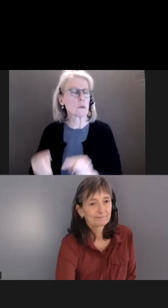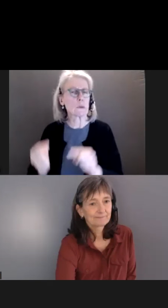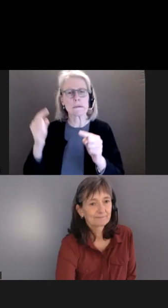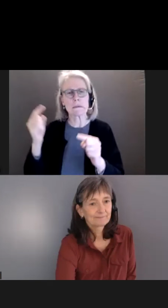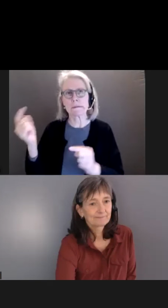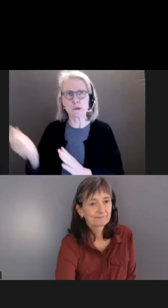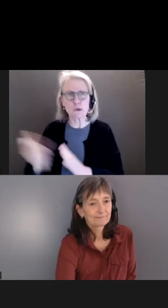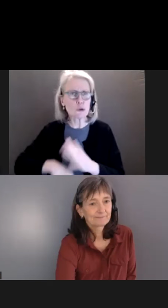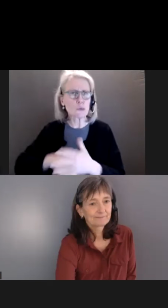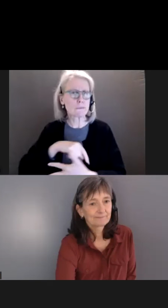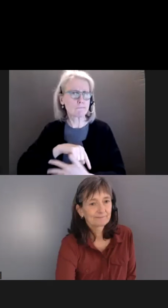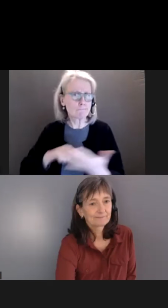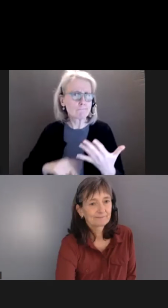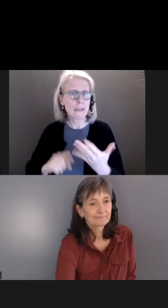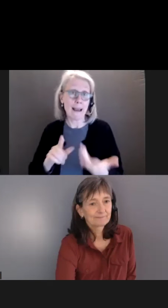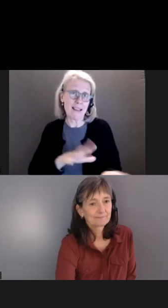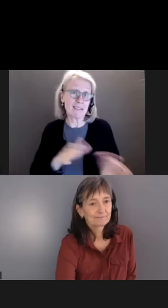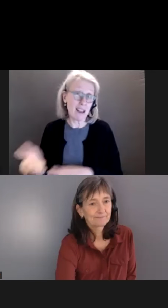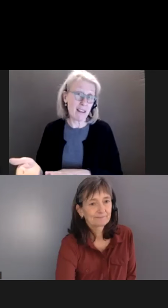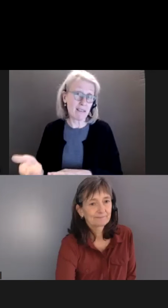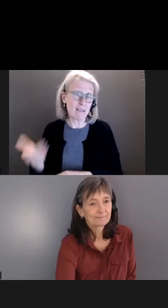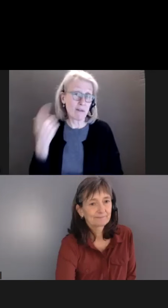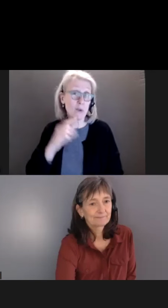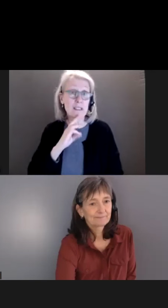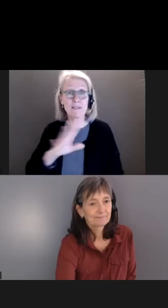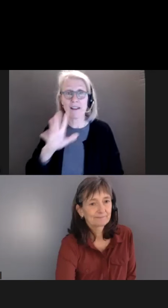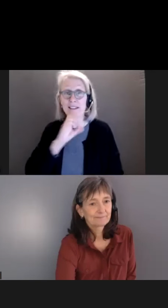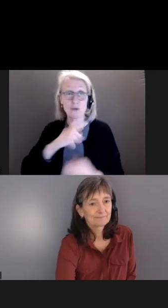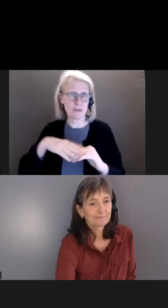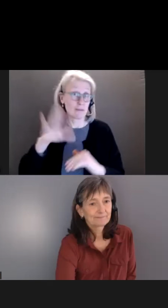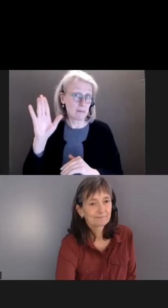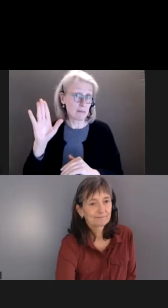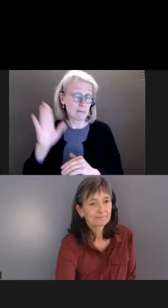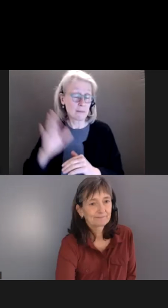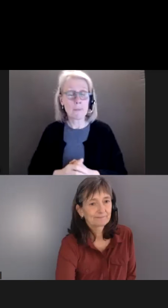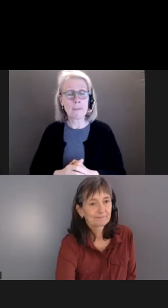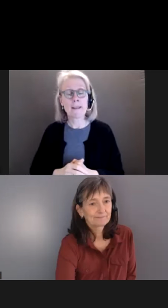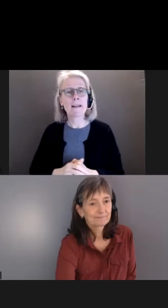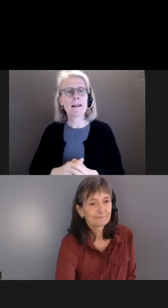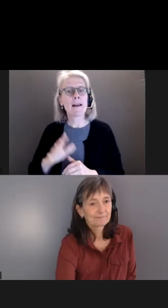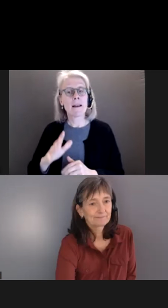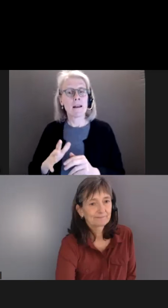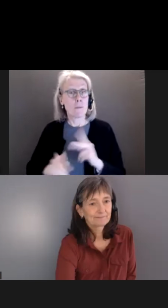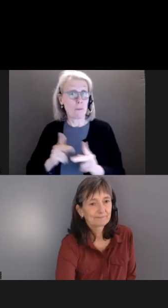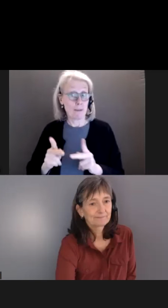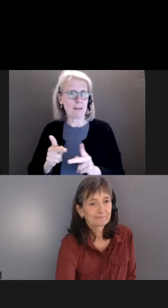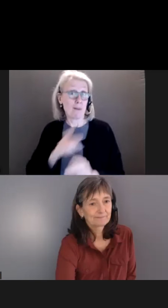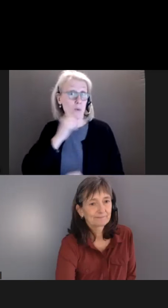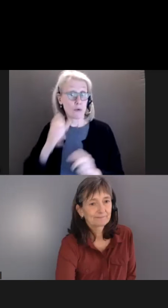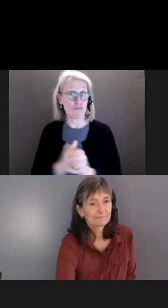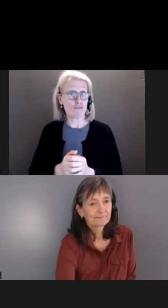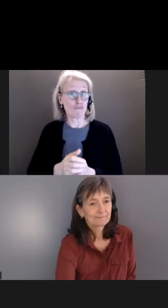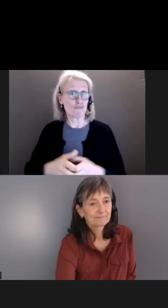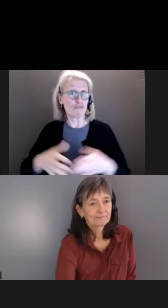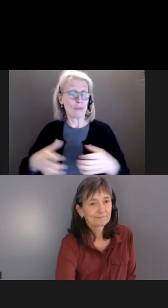injury-related hospitalizations and deaths among Canadians aged 65 years and older. And as the population has been aging, the number of